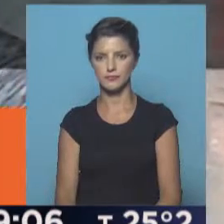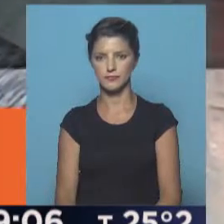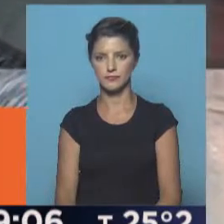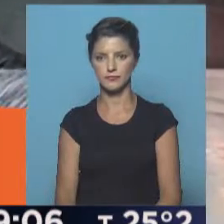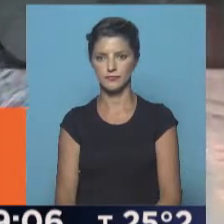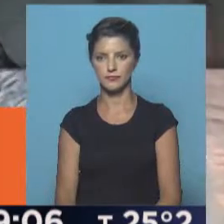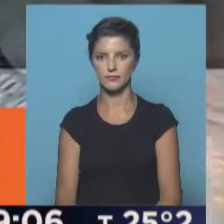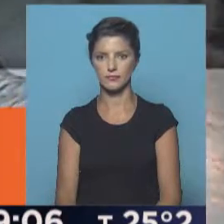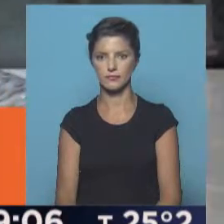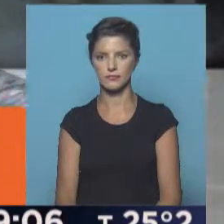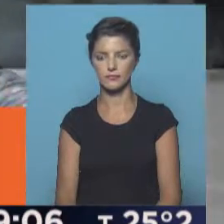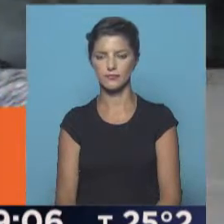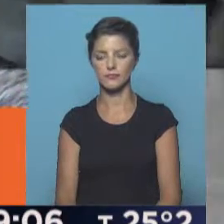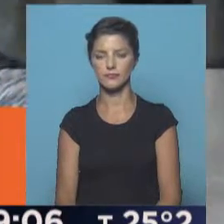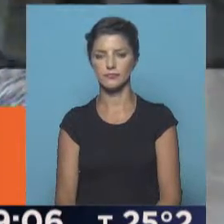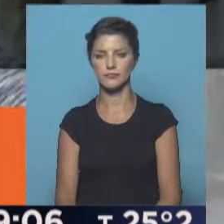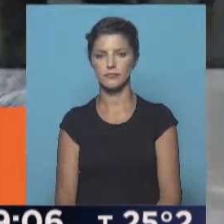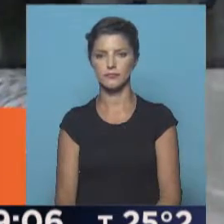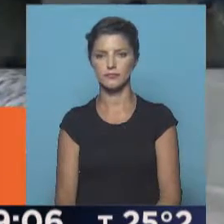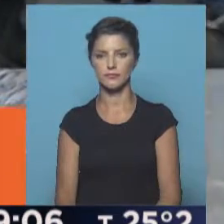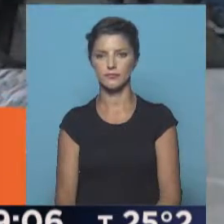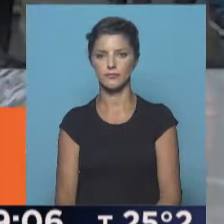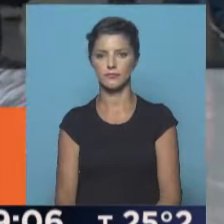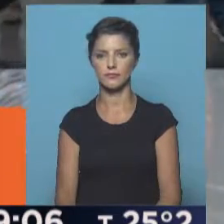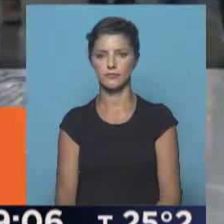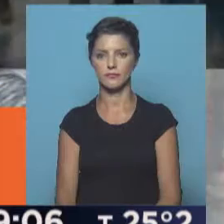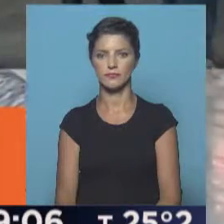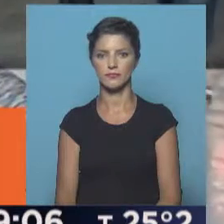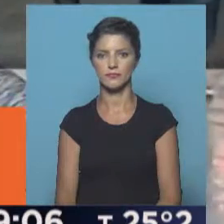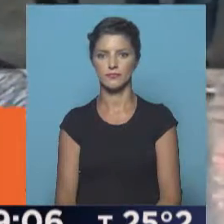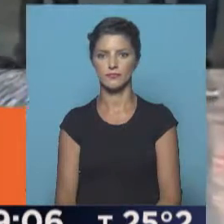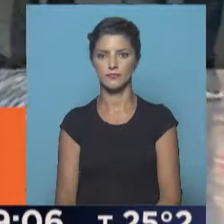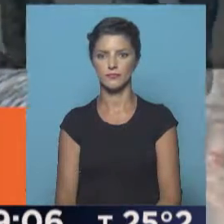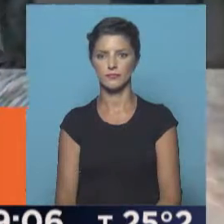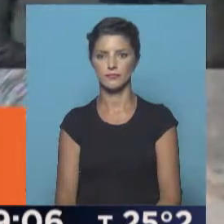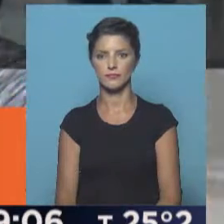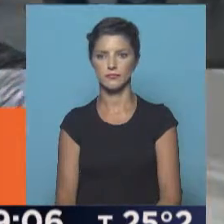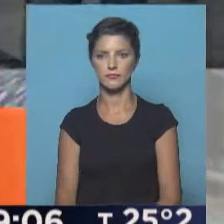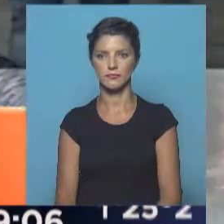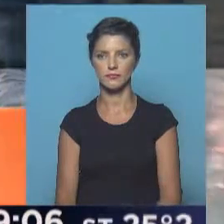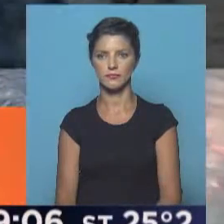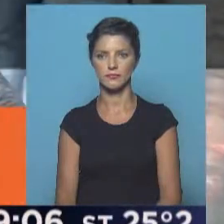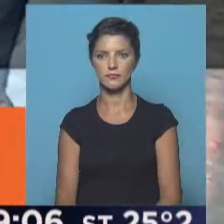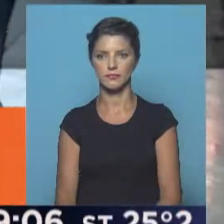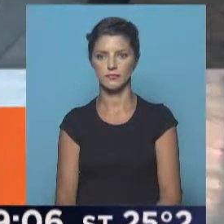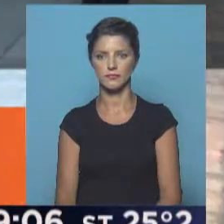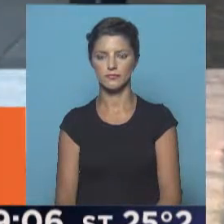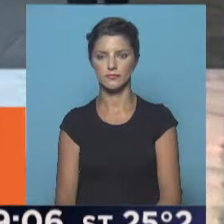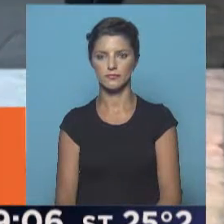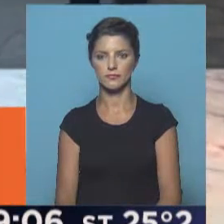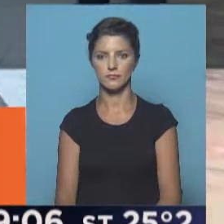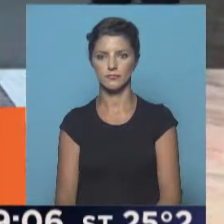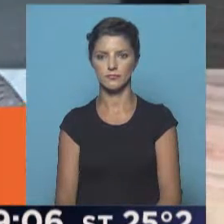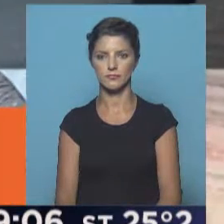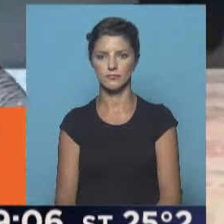thinks more about the farmers than the other options. So we're very happy how it turned out. Got my wish. What do you expect for him?